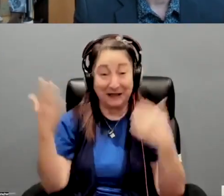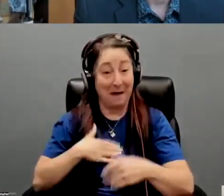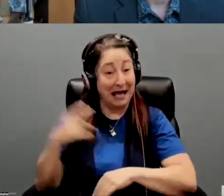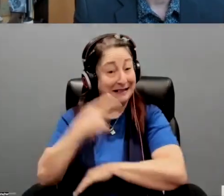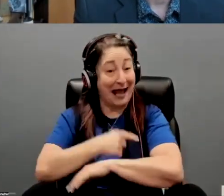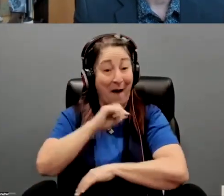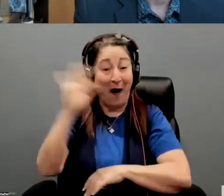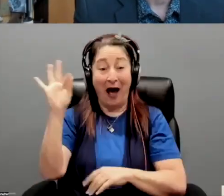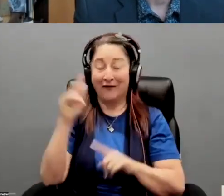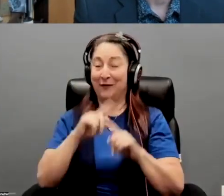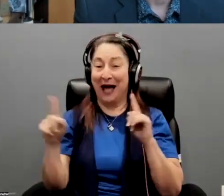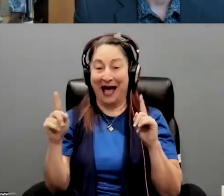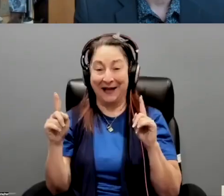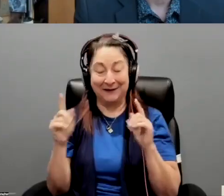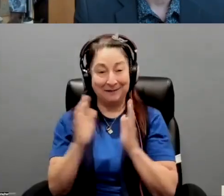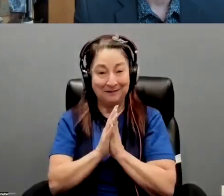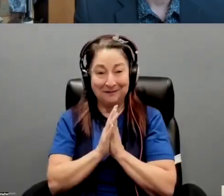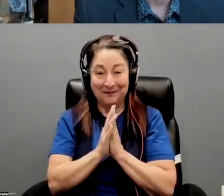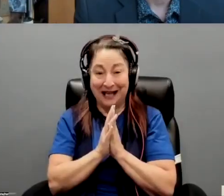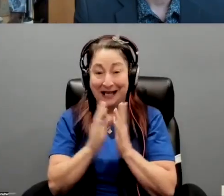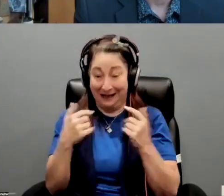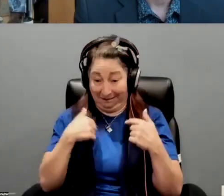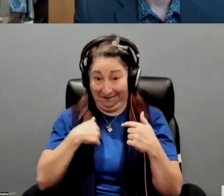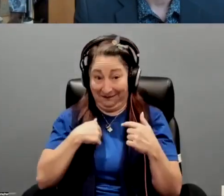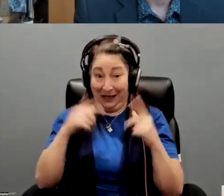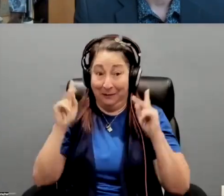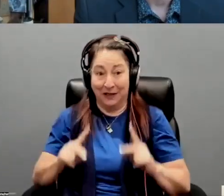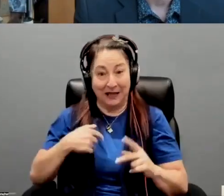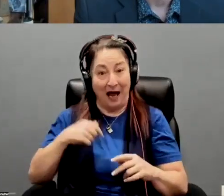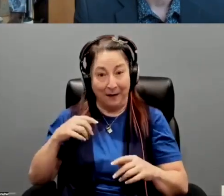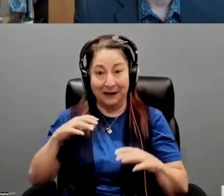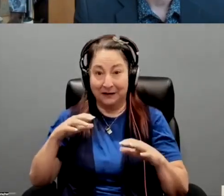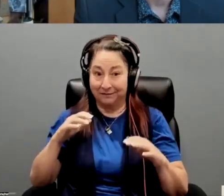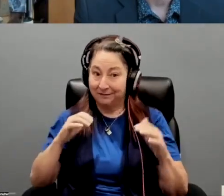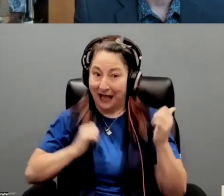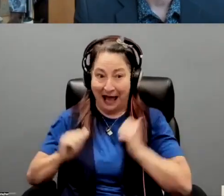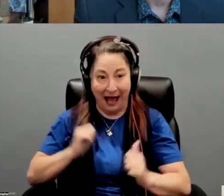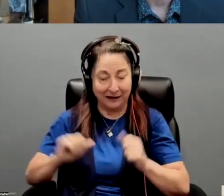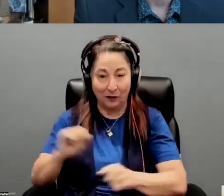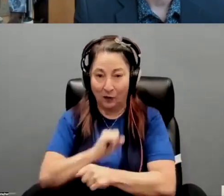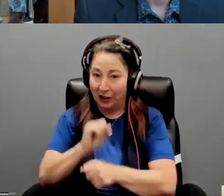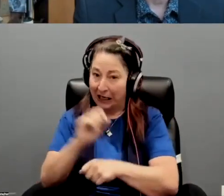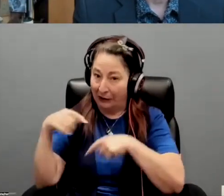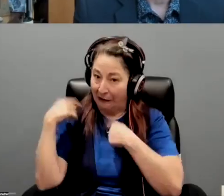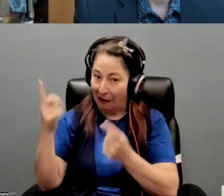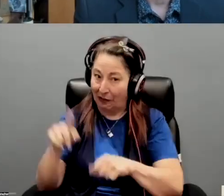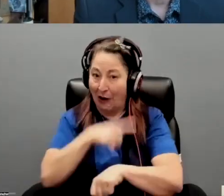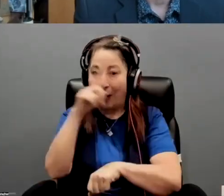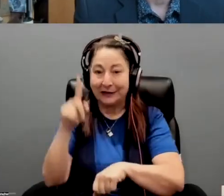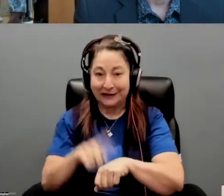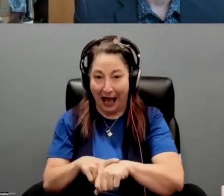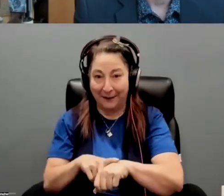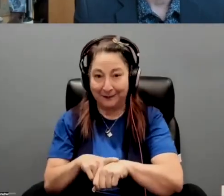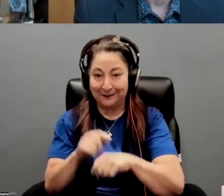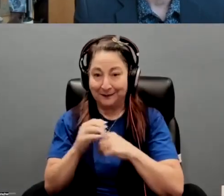to say, as someone who has been doing this a long time, um,